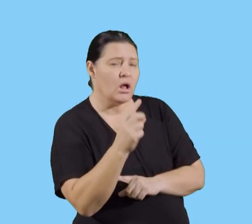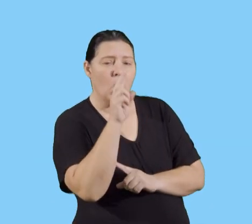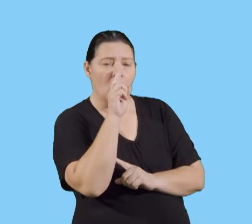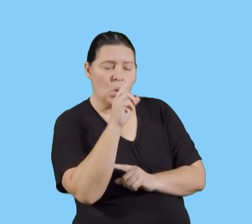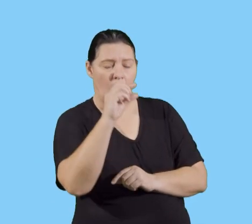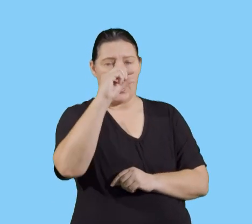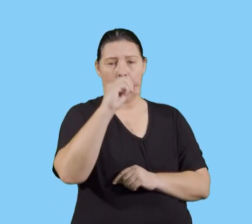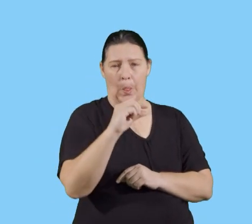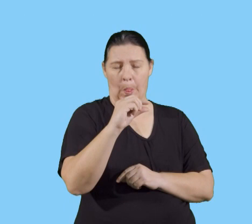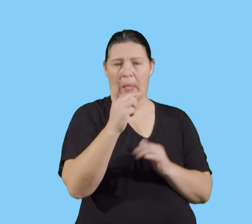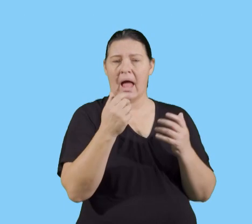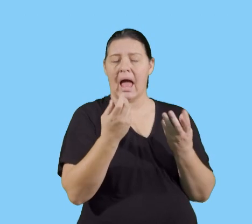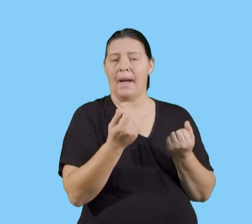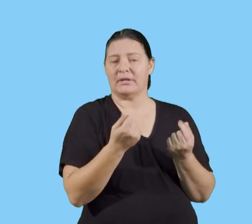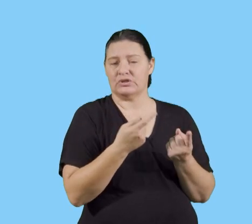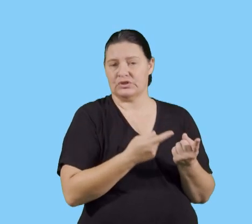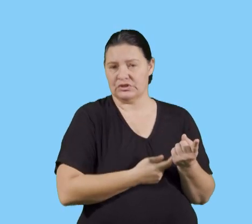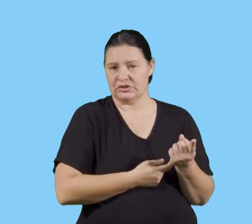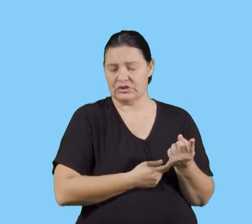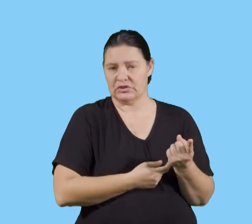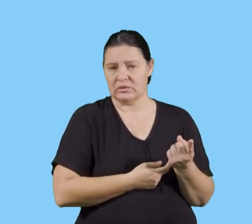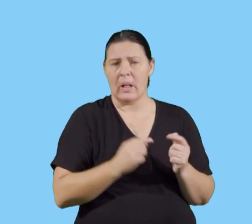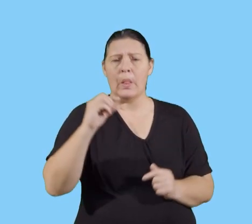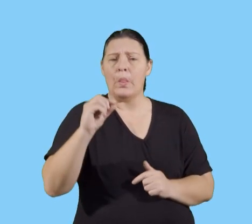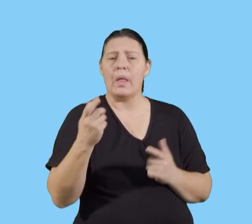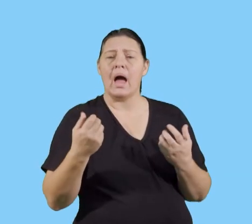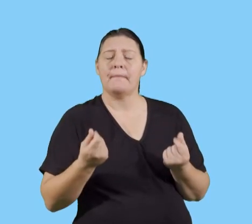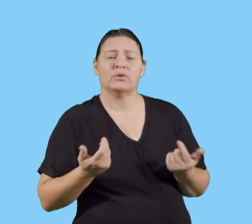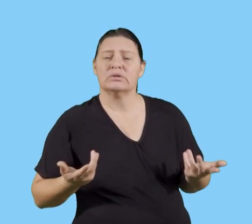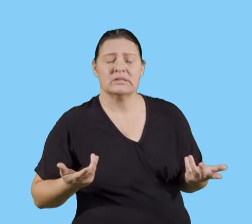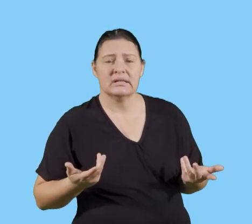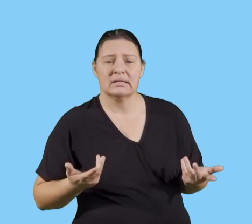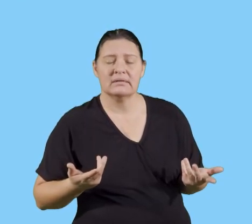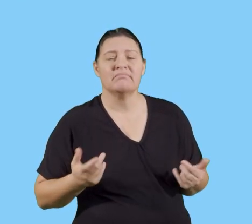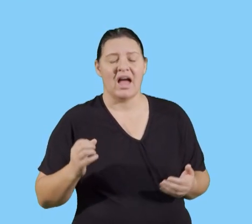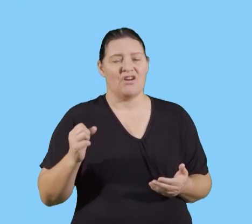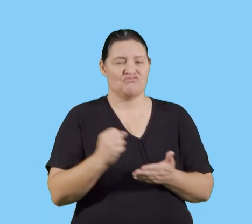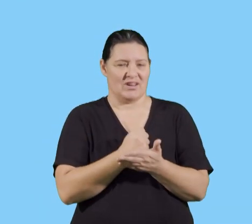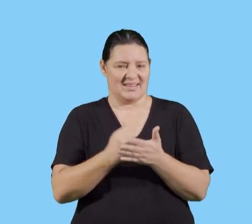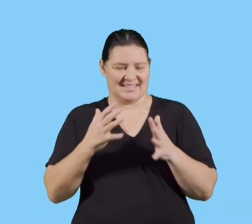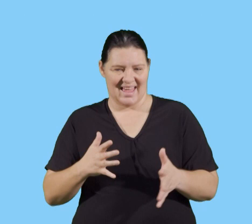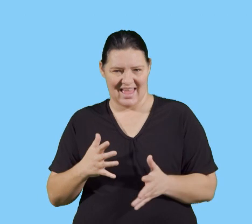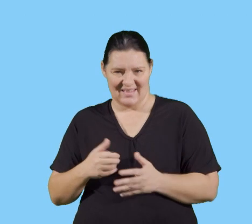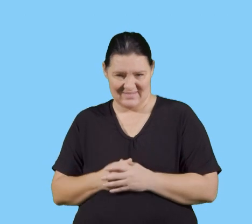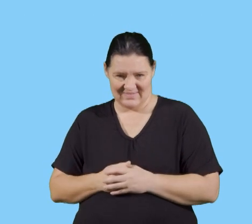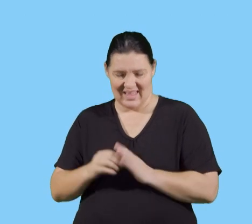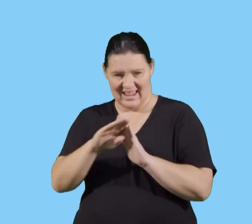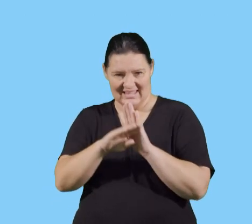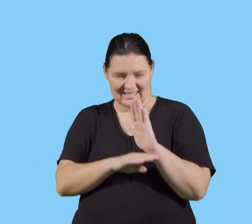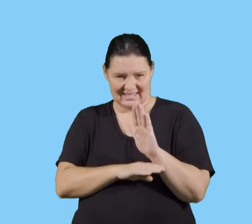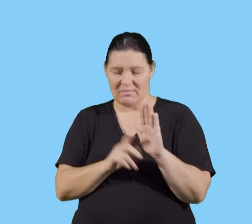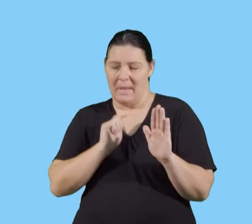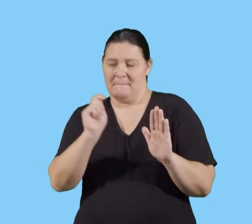smaller amount. So where do you find the smaller amount? It is in the creditors list. And the smaller